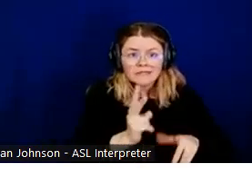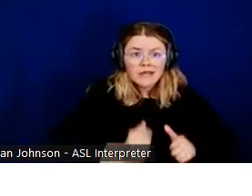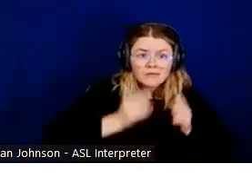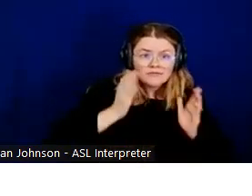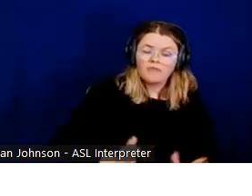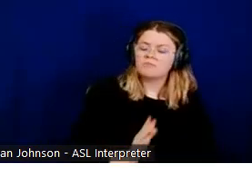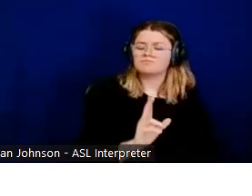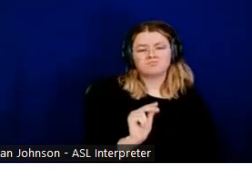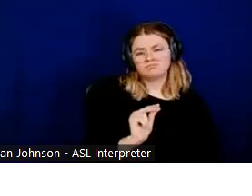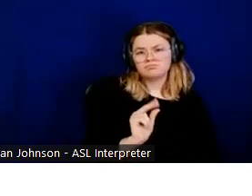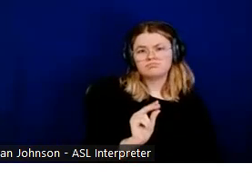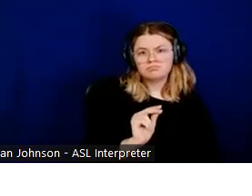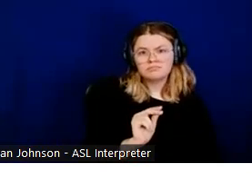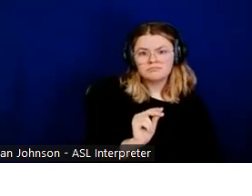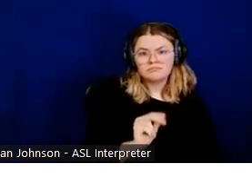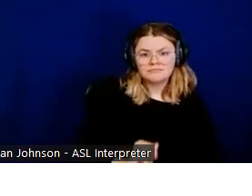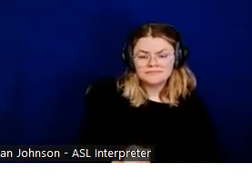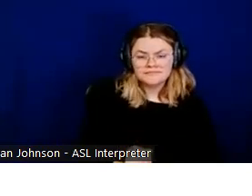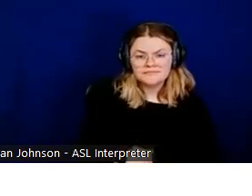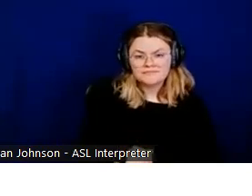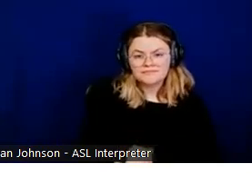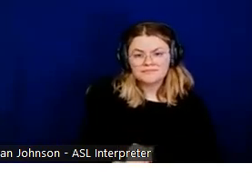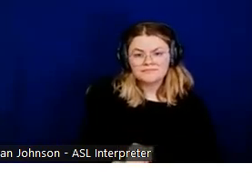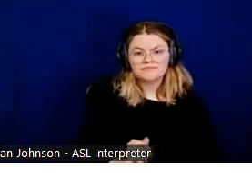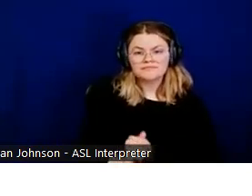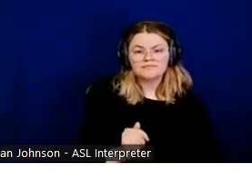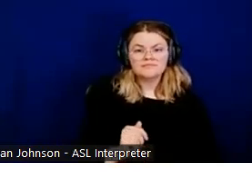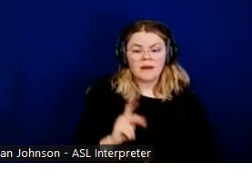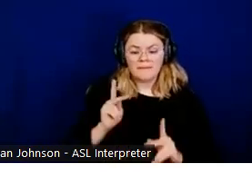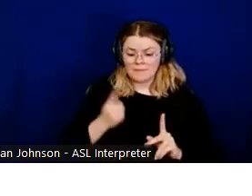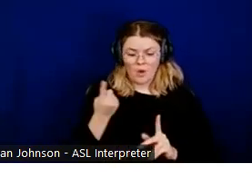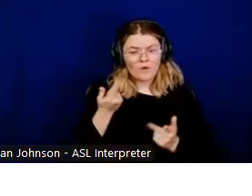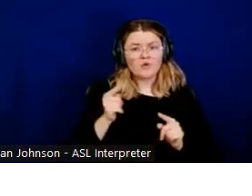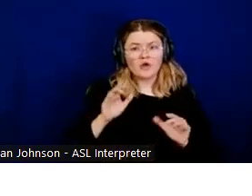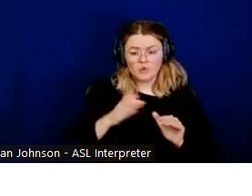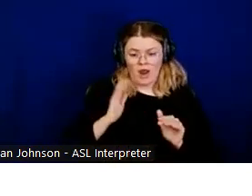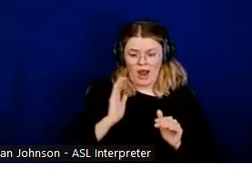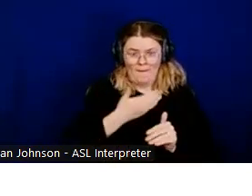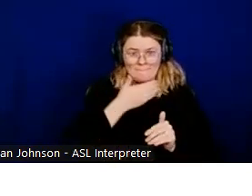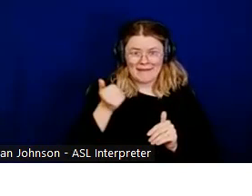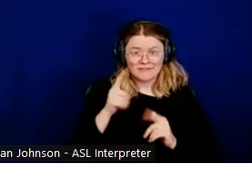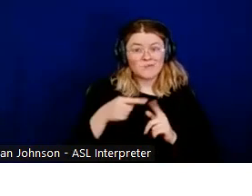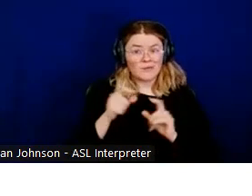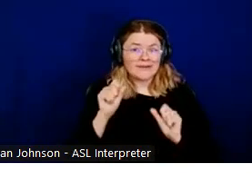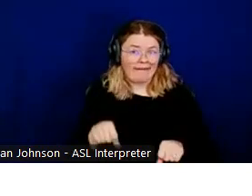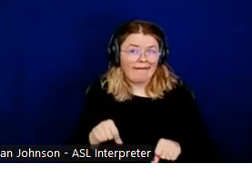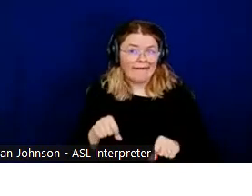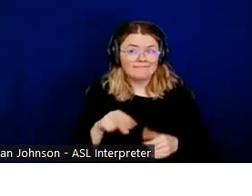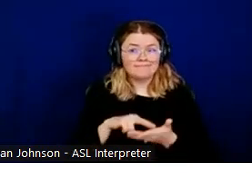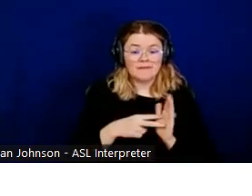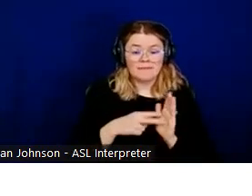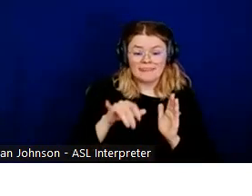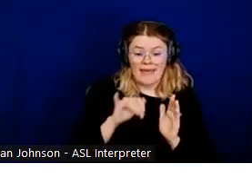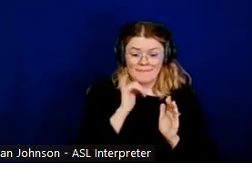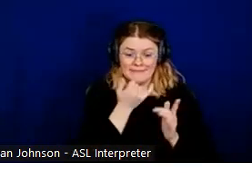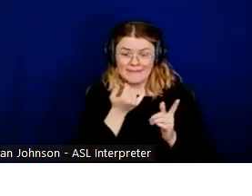of domestic violence. We try to do what we can when we can, and we try our best to avoid putting ourselves